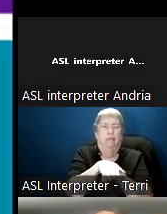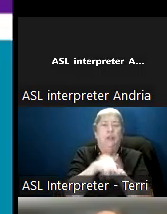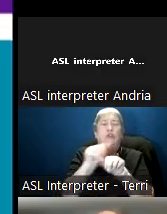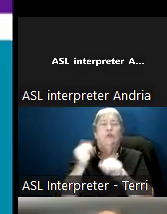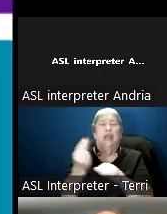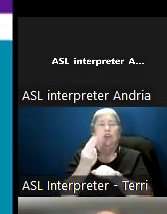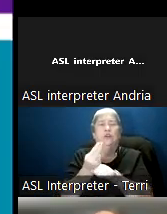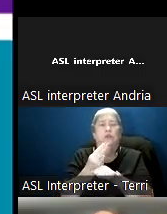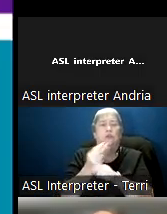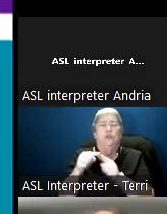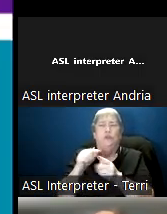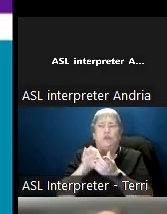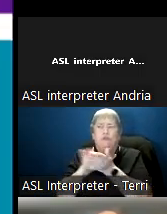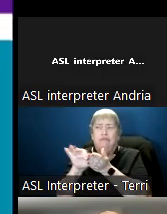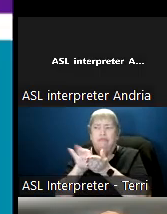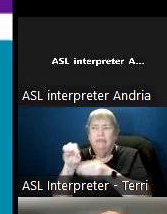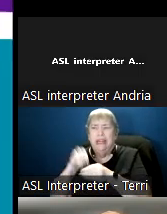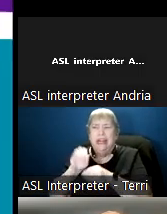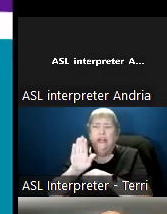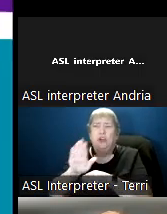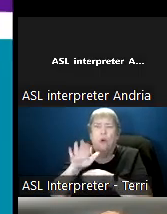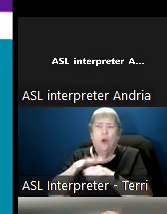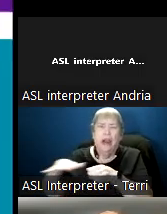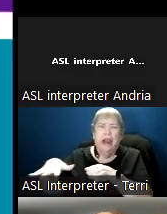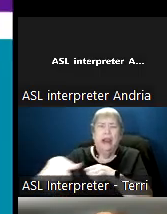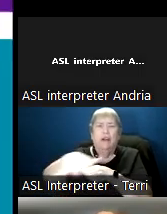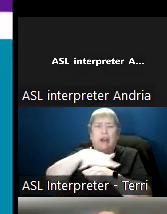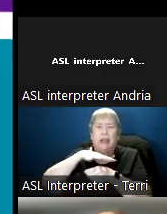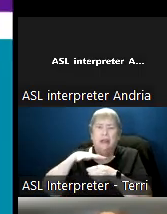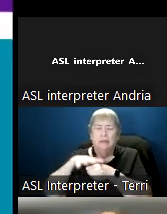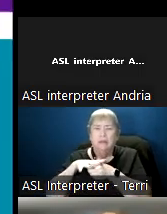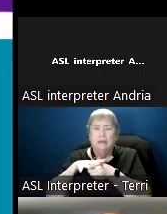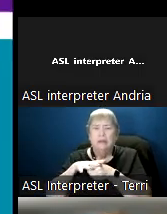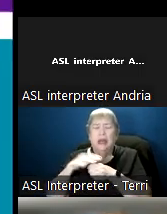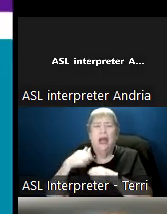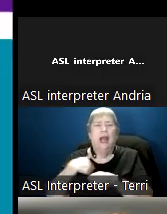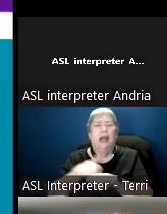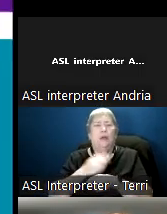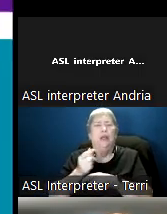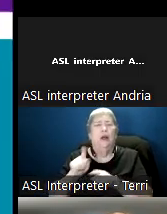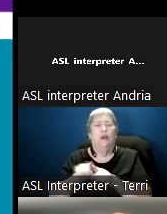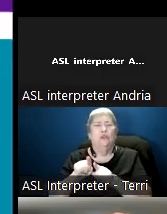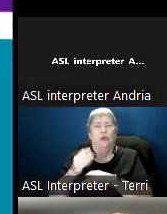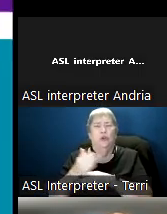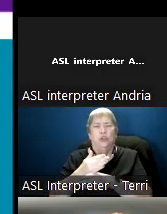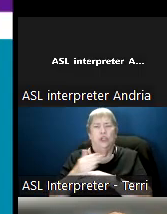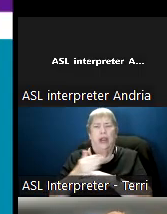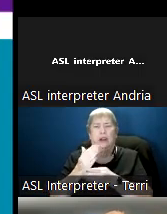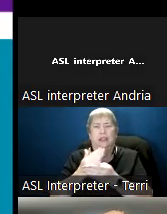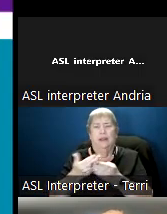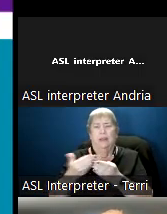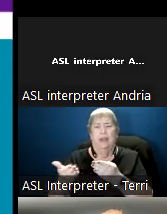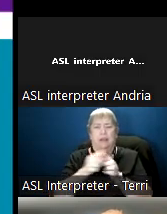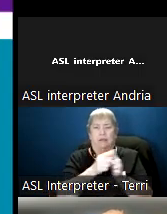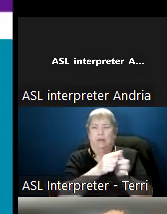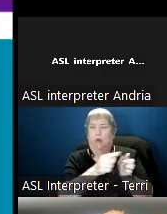or see how things are in your jurisdiction. And we give a little bit of some things over time so that you